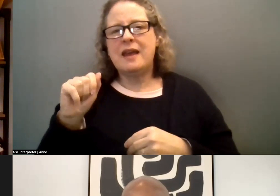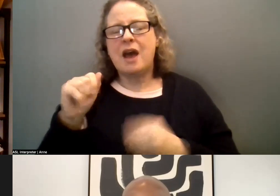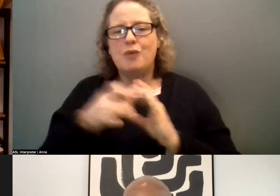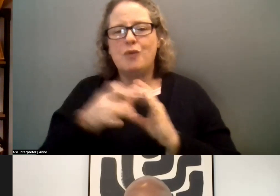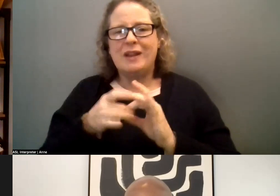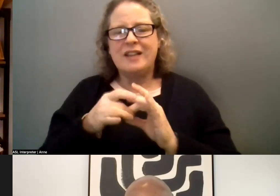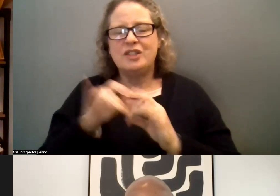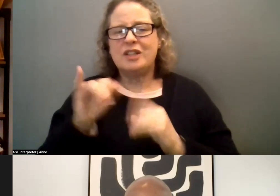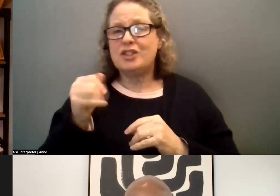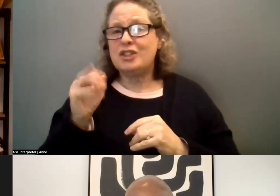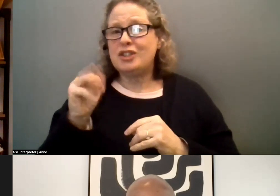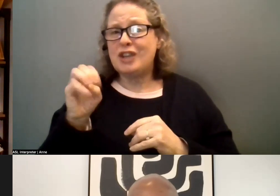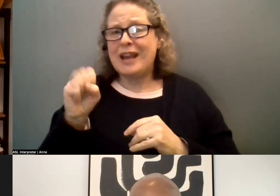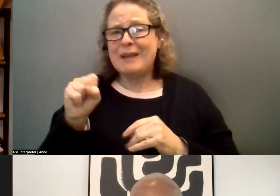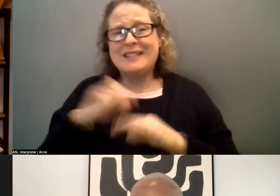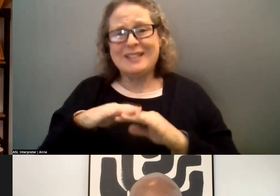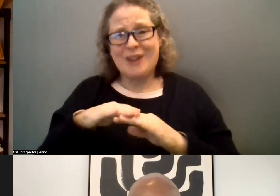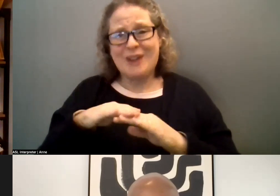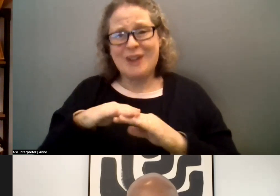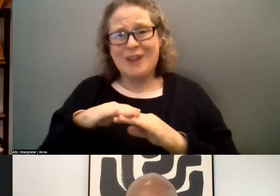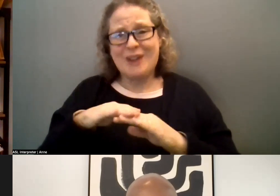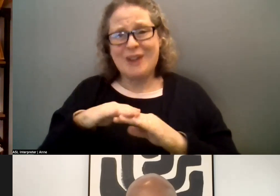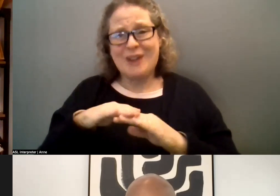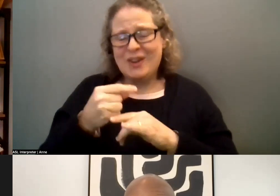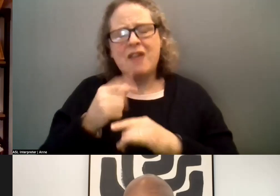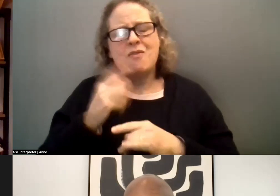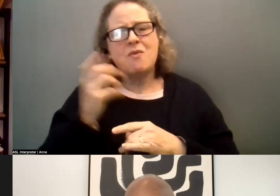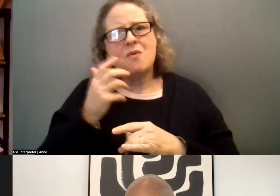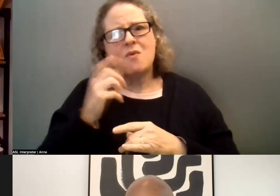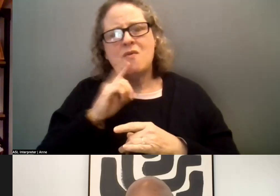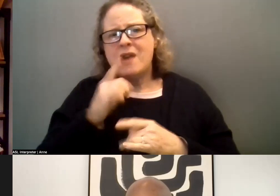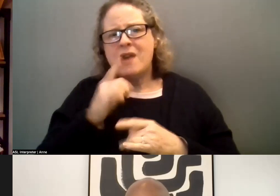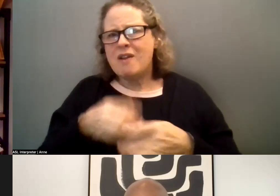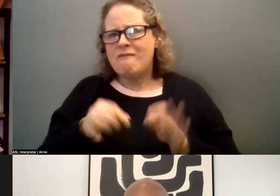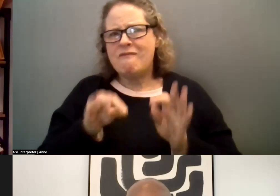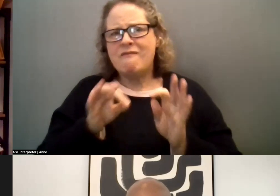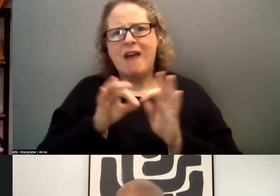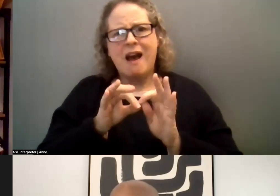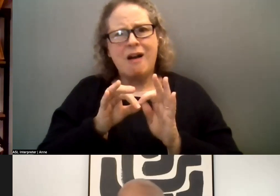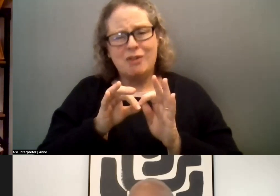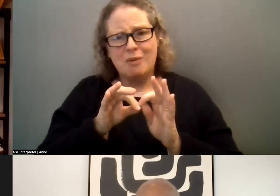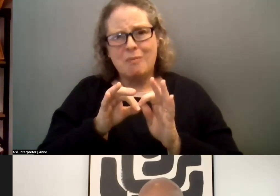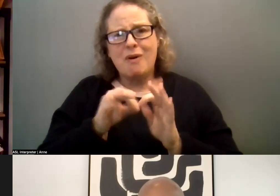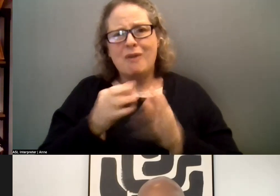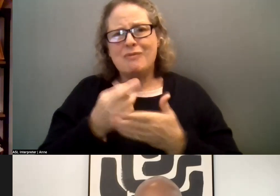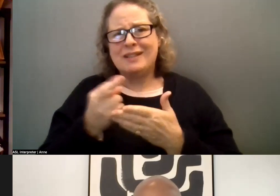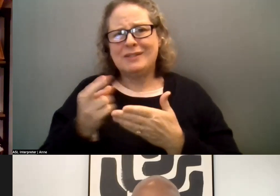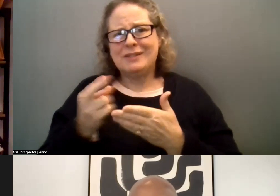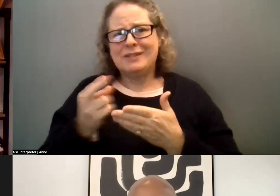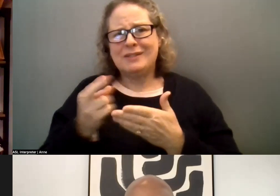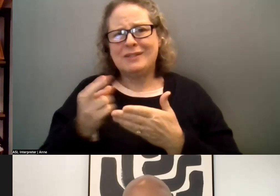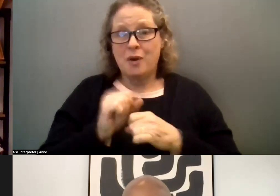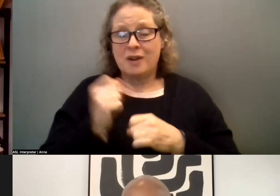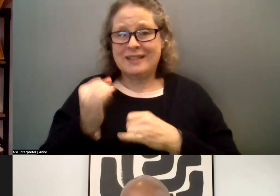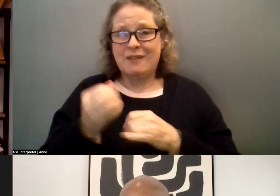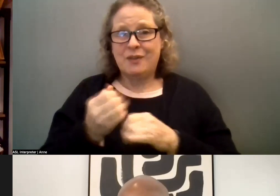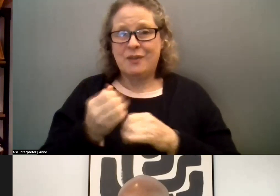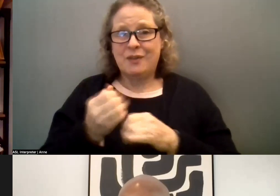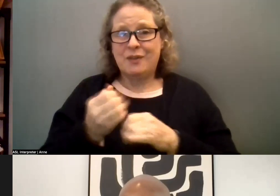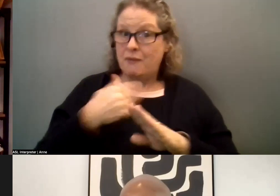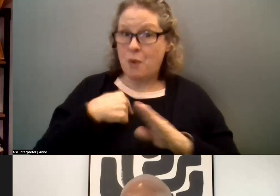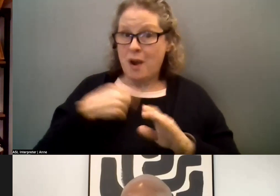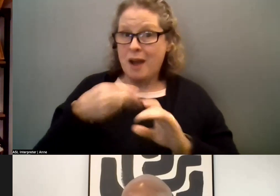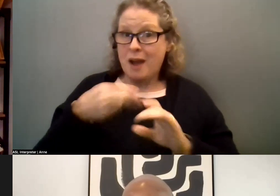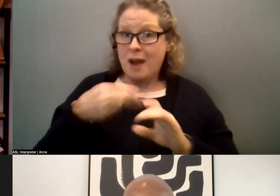super valuable resource in our work over the past few years, even before I was here. So James